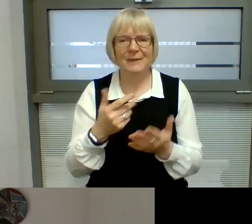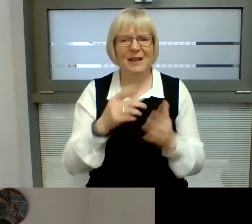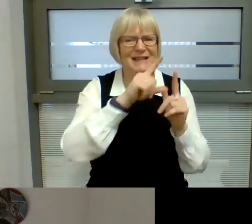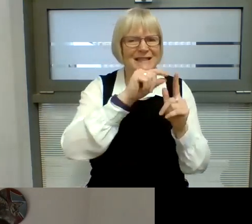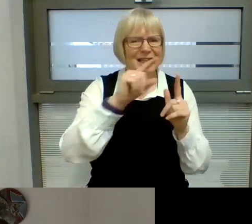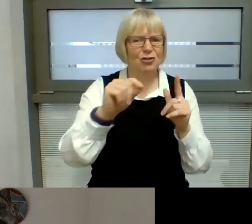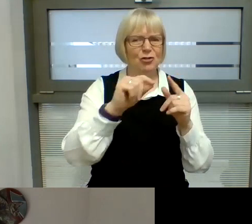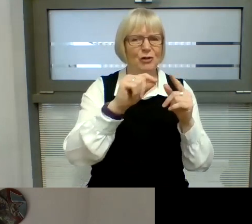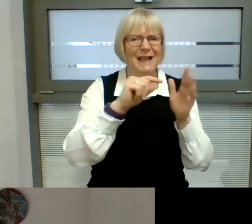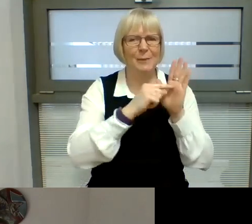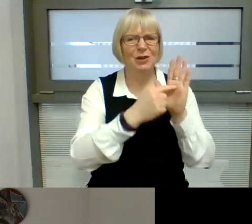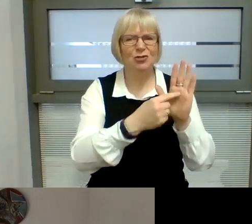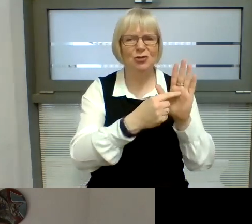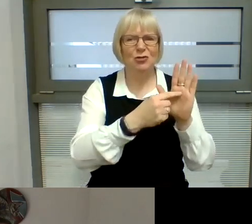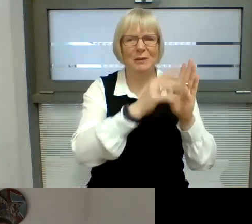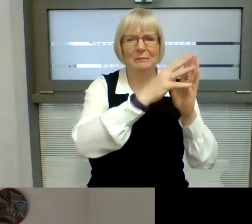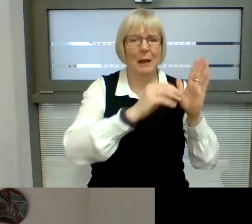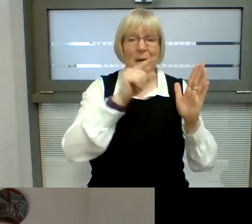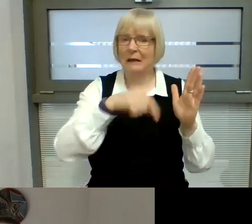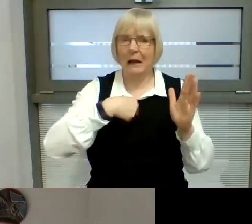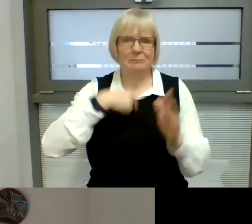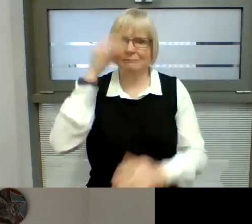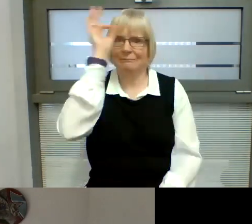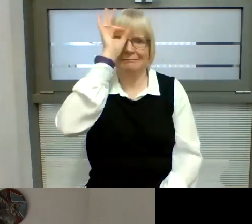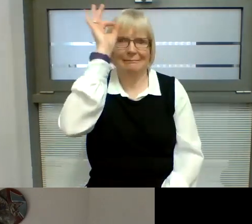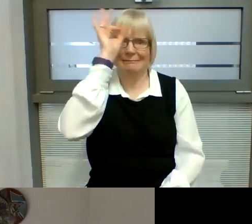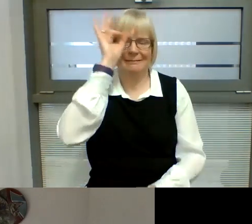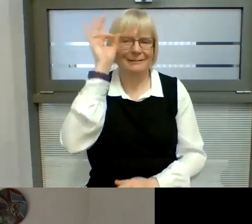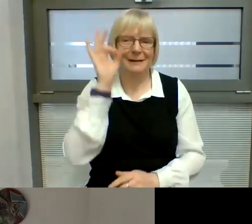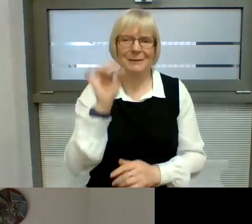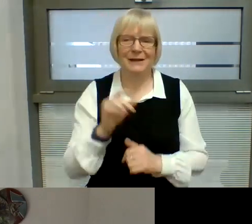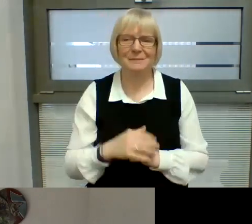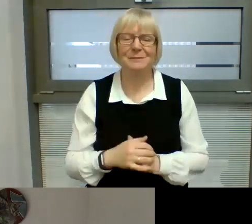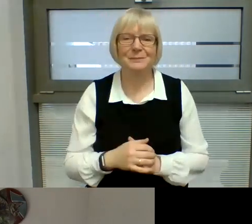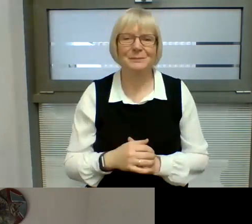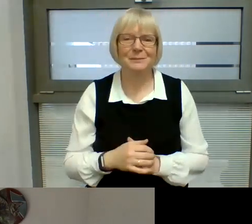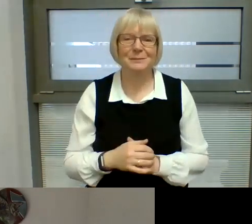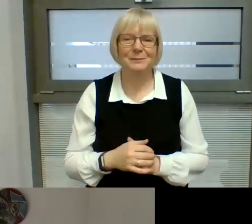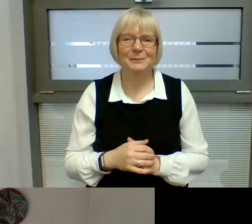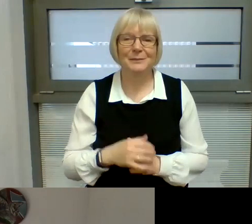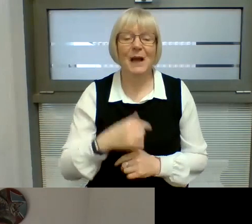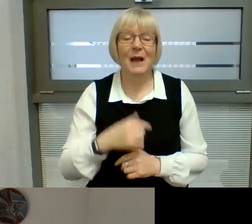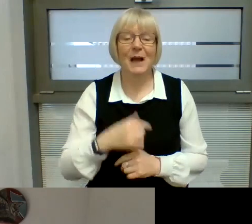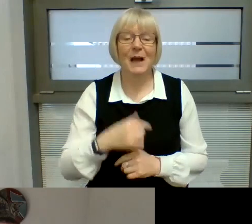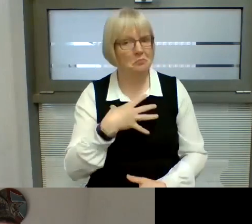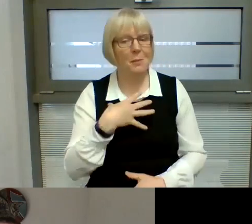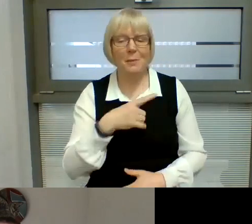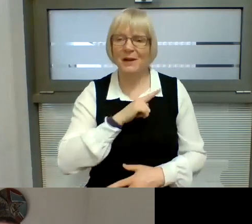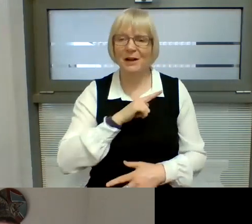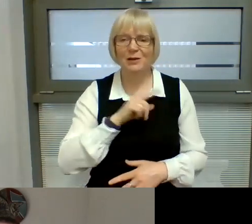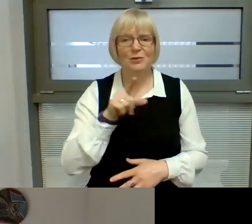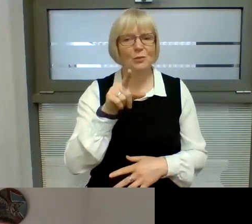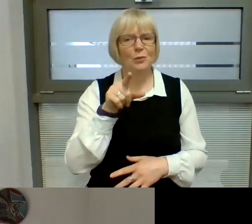sort of ownership. But I think I'm foraying into a world of unknown. It just struck me, given that you're working across the two